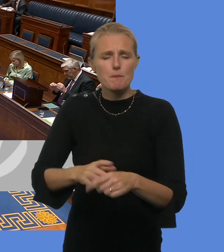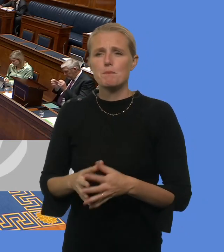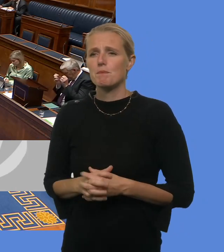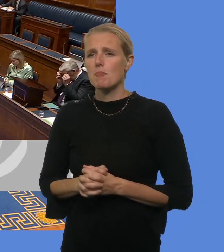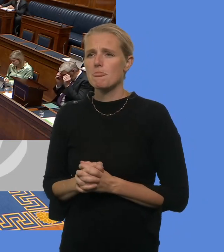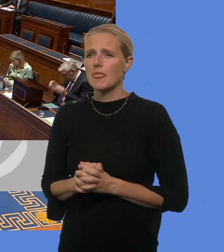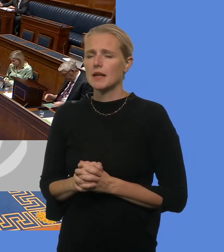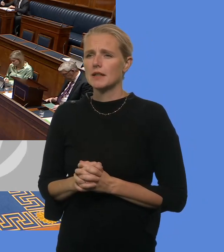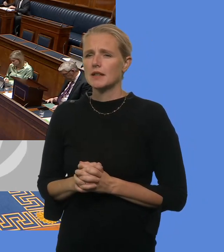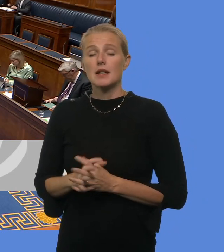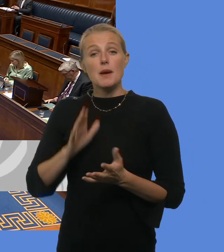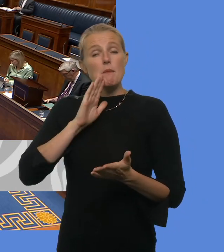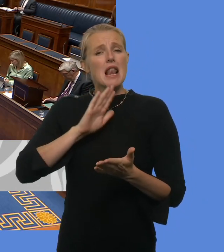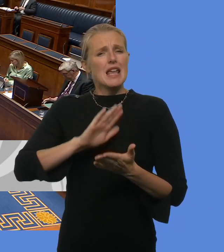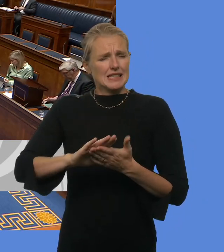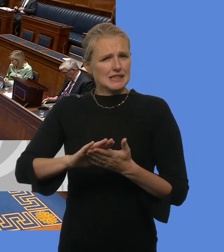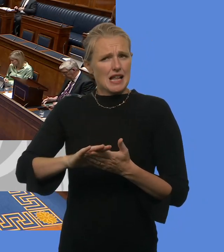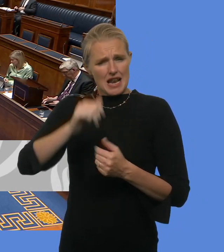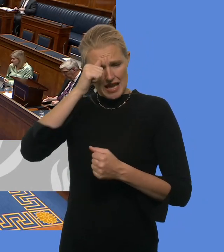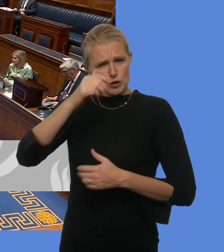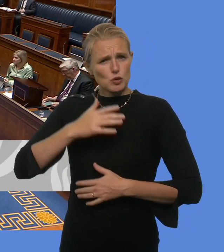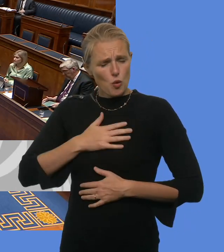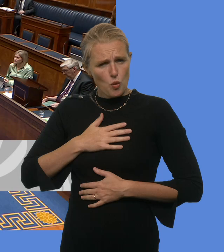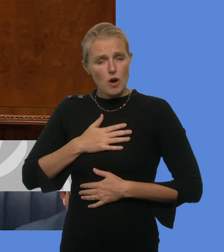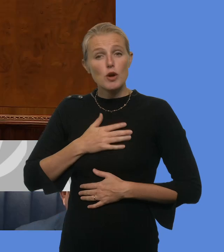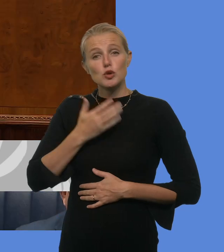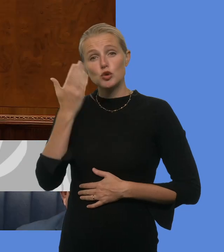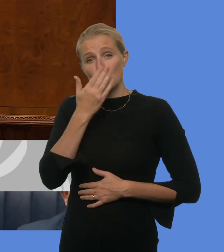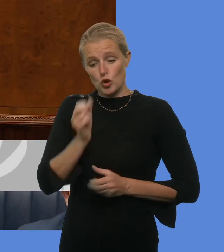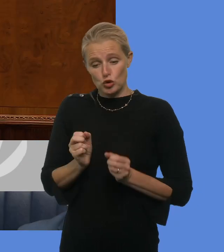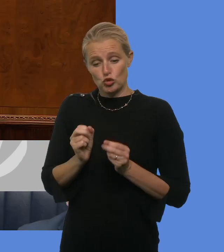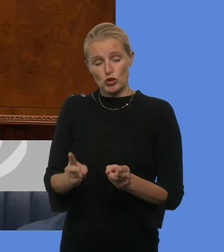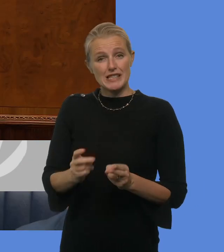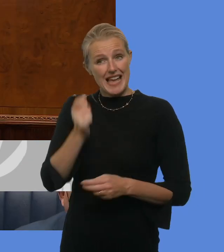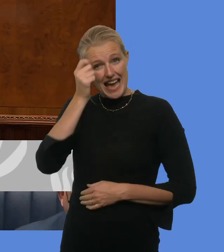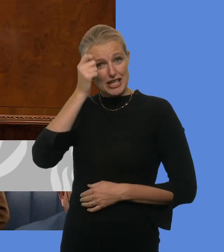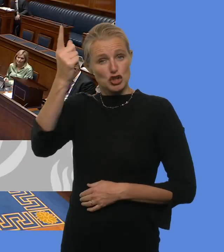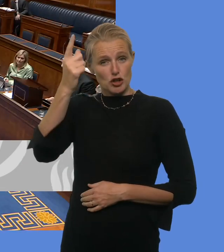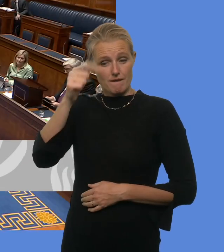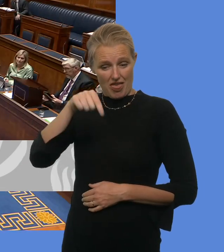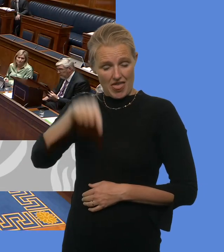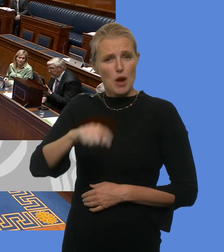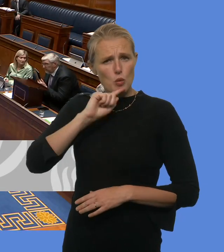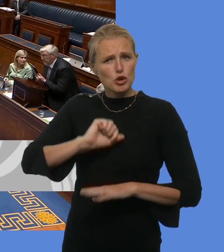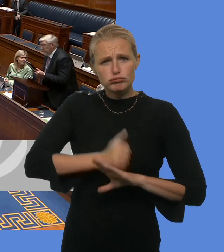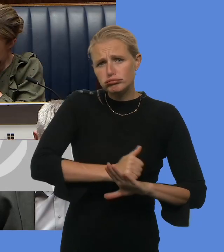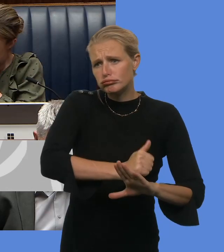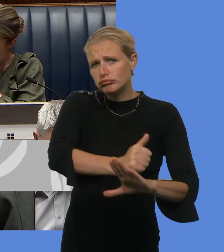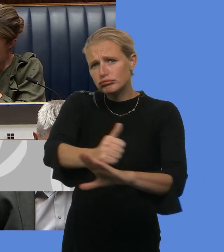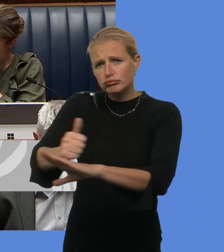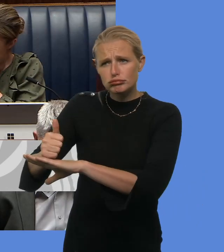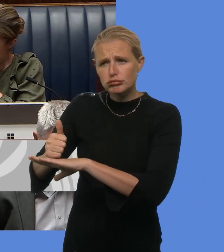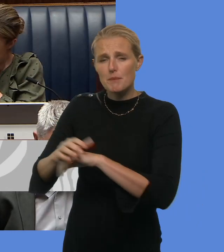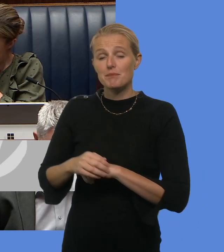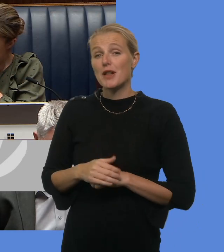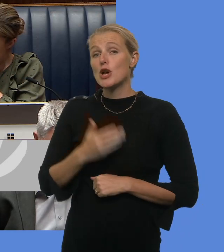Could the Minister tell us if he has plans to roll out the School Streets Initiative, Graham Abbott? Minister. The School